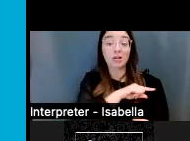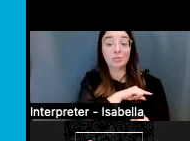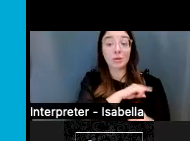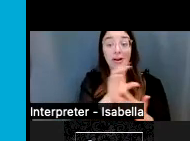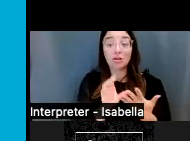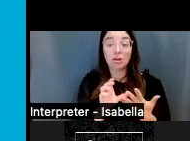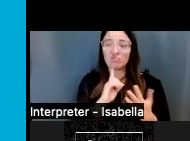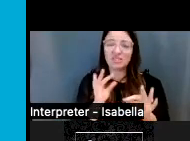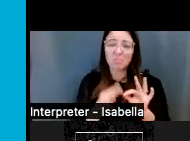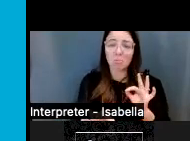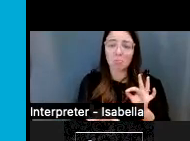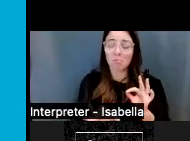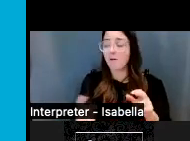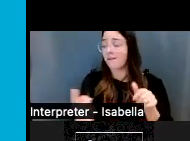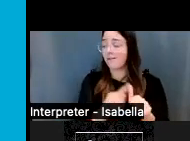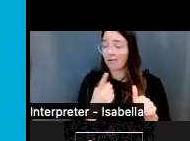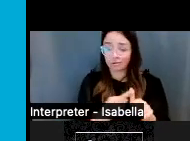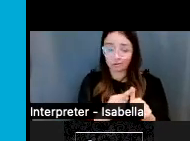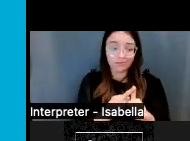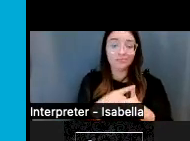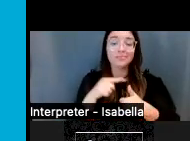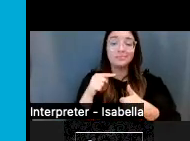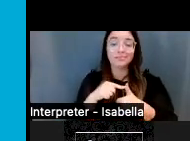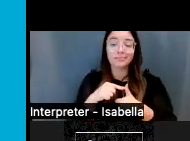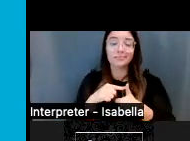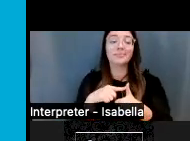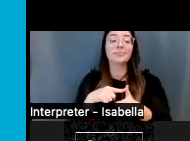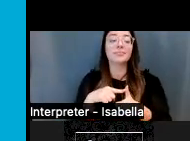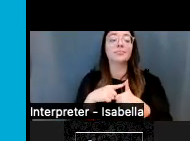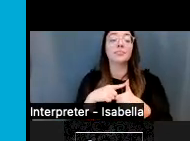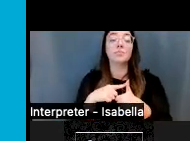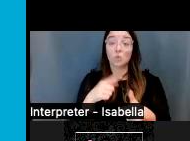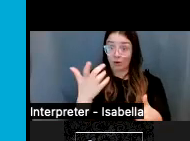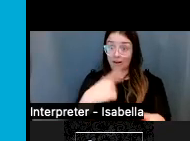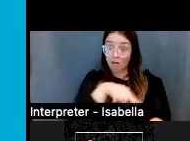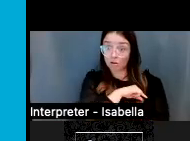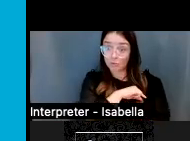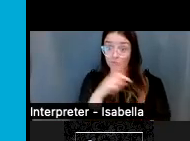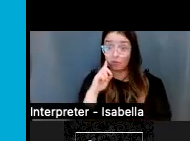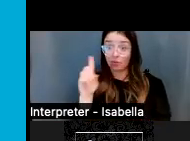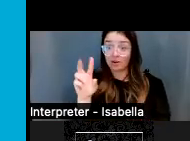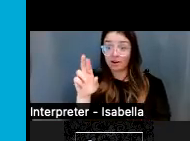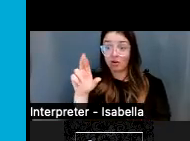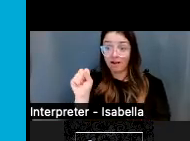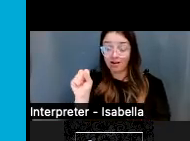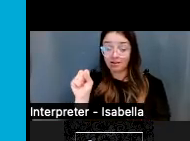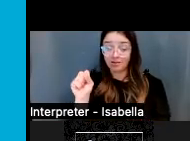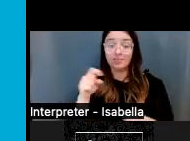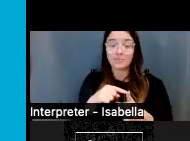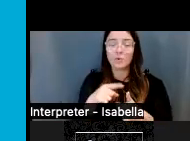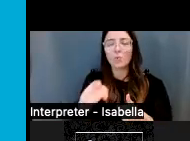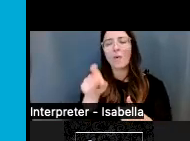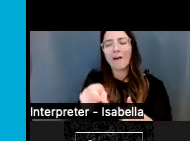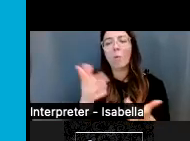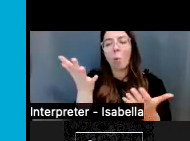relatively simple. So first and foremost, an individual to be eligible for DRS services must want to